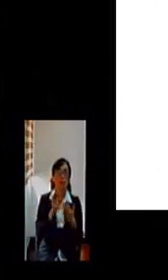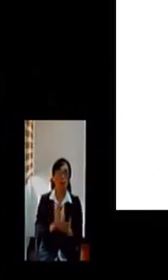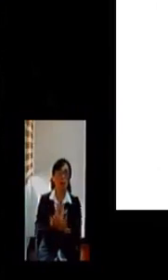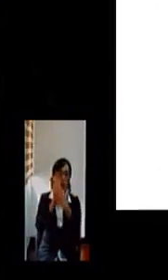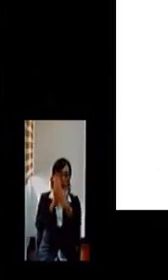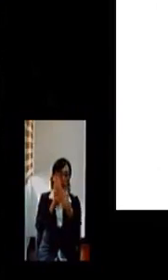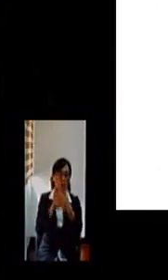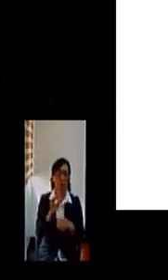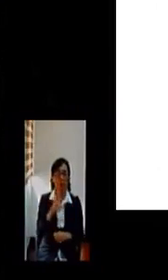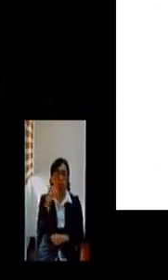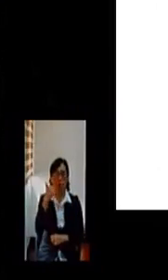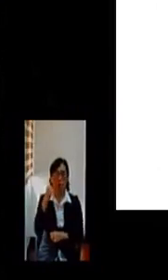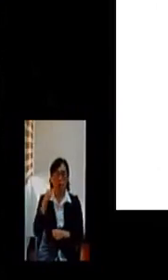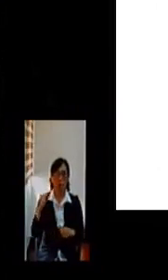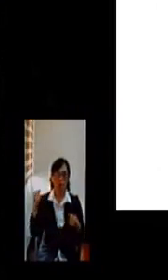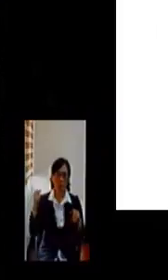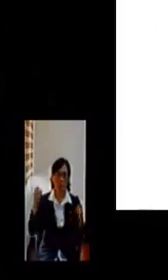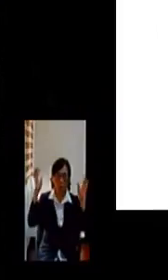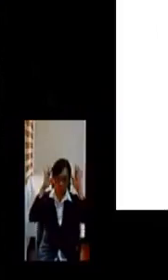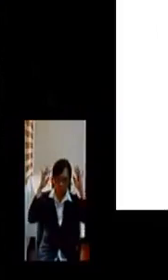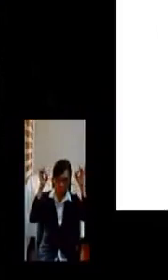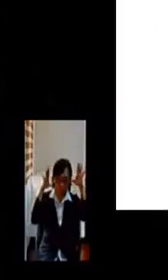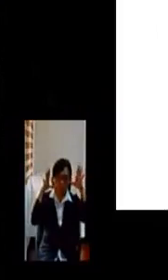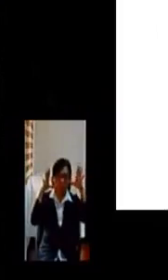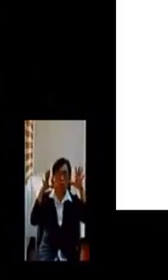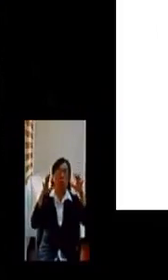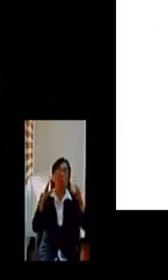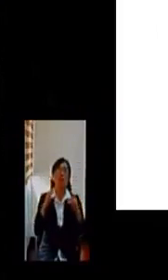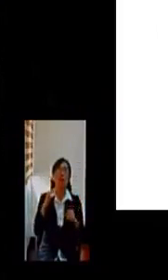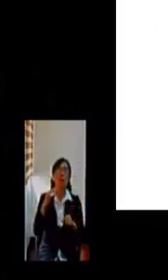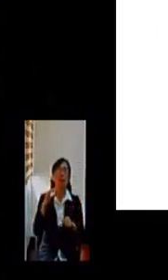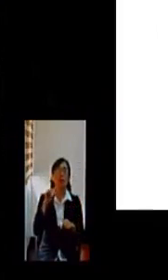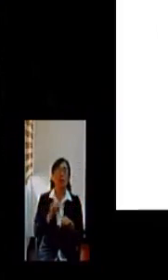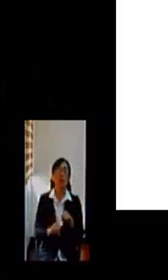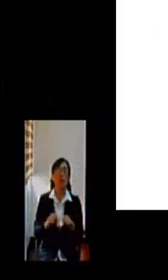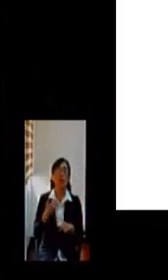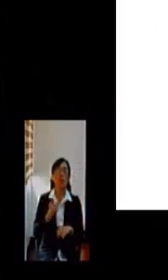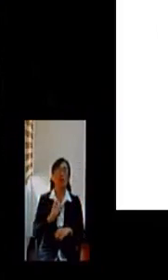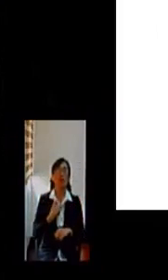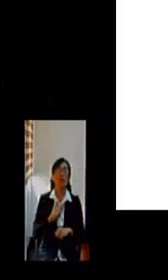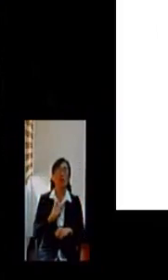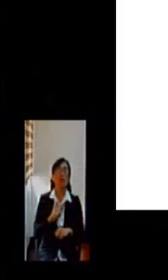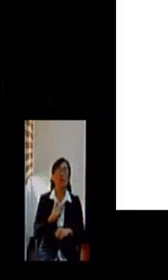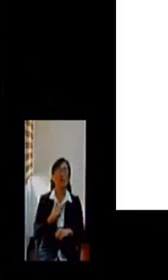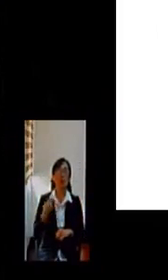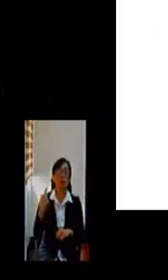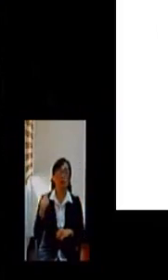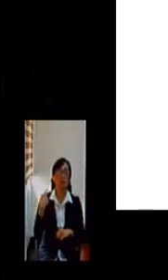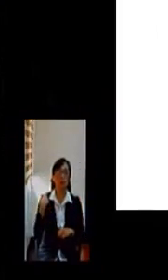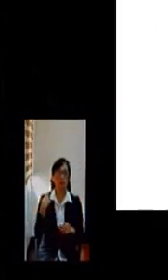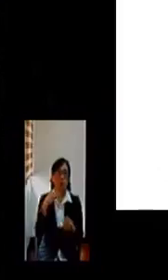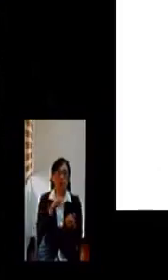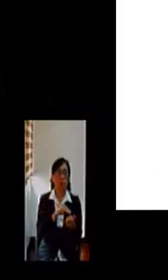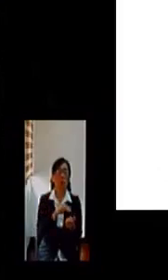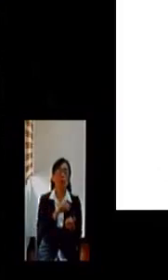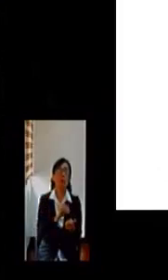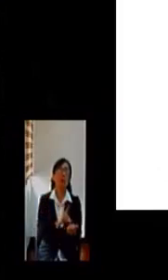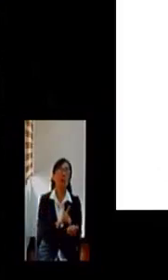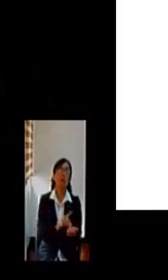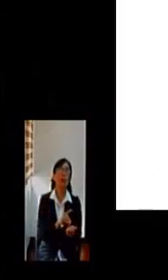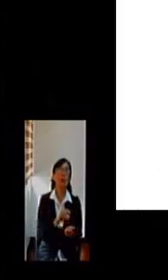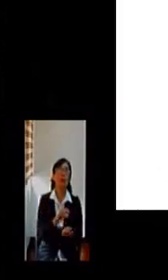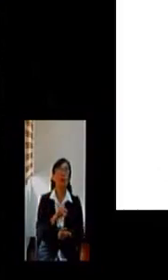threat, climate change. So it's, to me, we have a medical doctor here, to me,